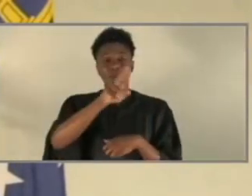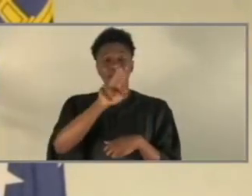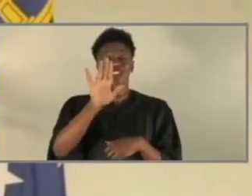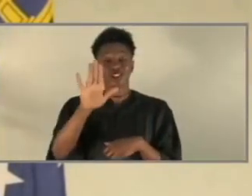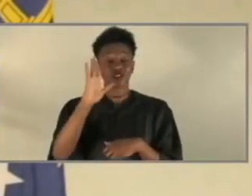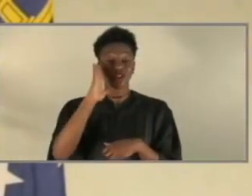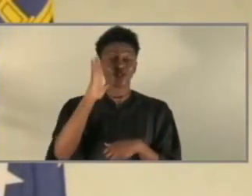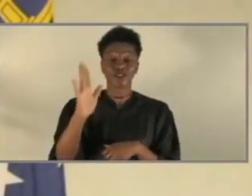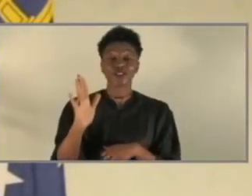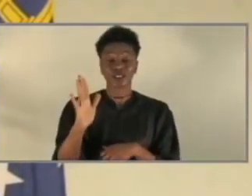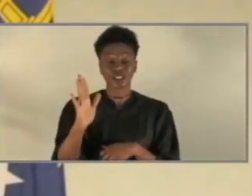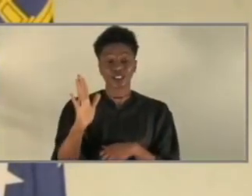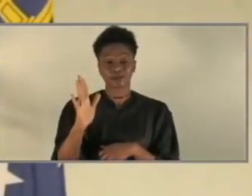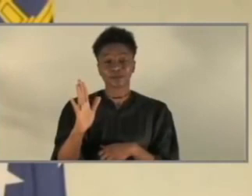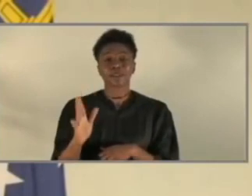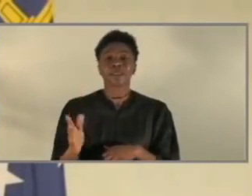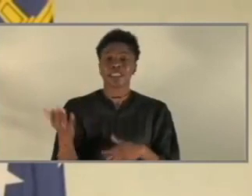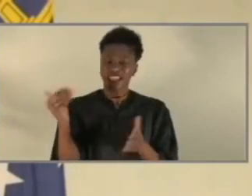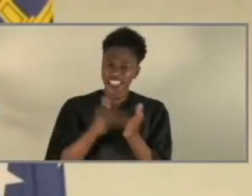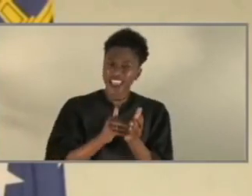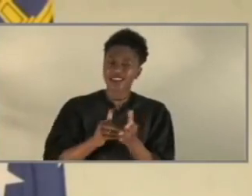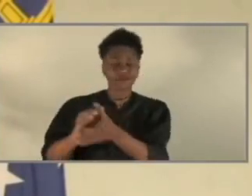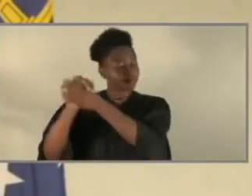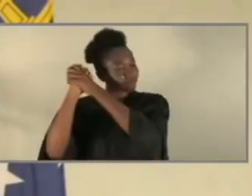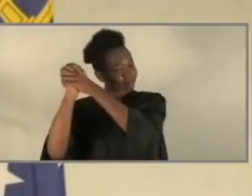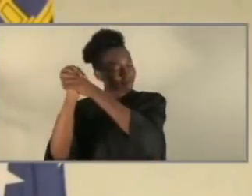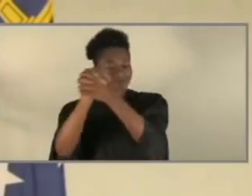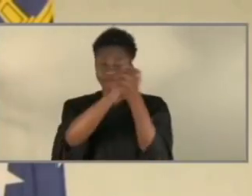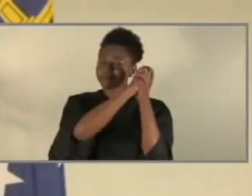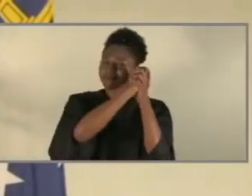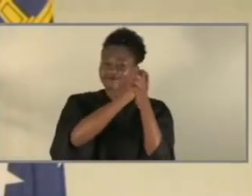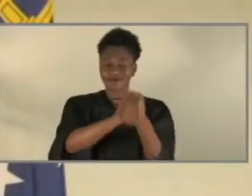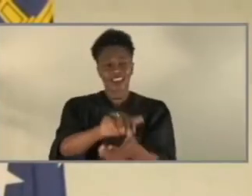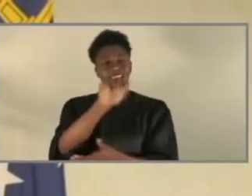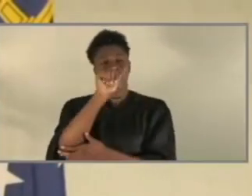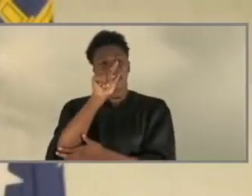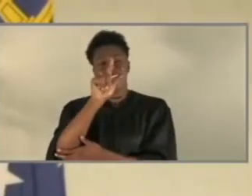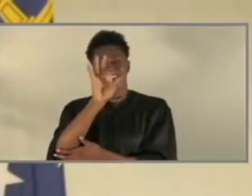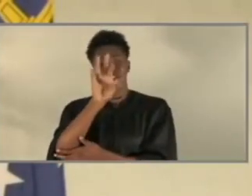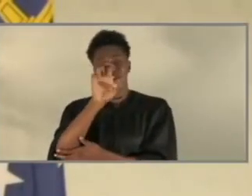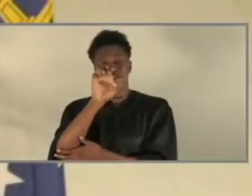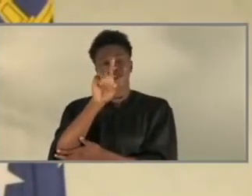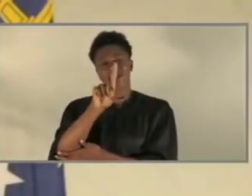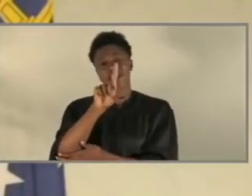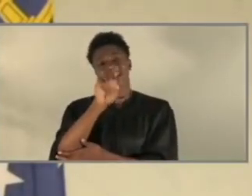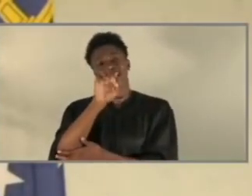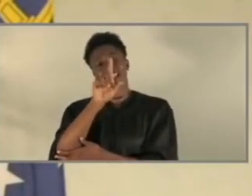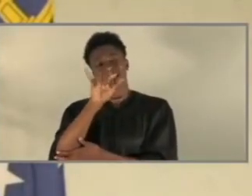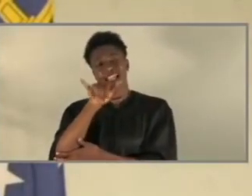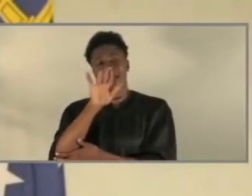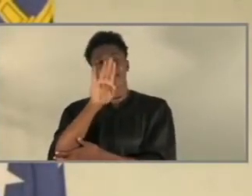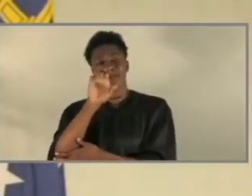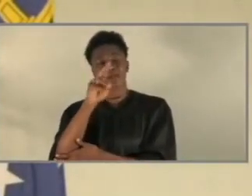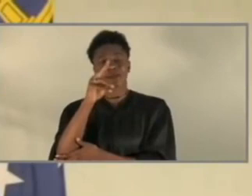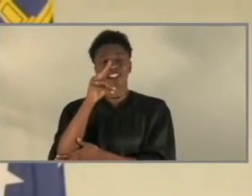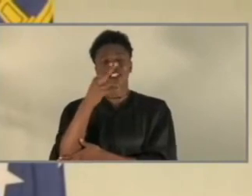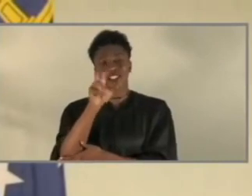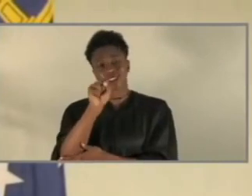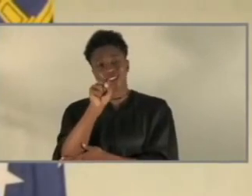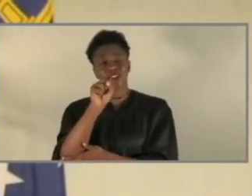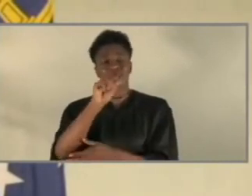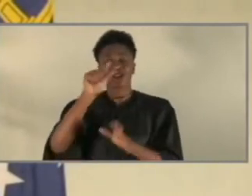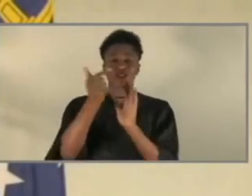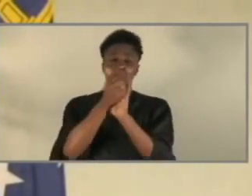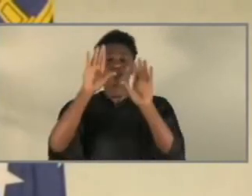endeavors. Again, congratulations to Alfred Ely Beach High School graduating class